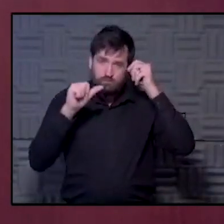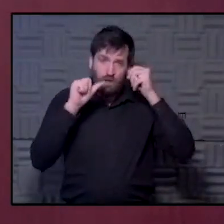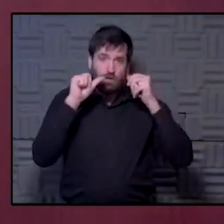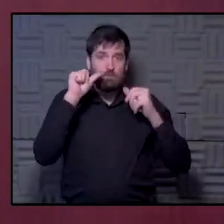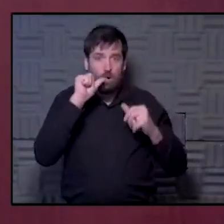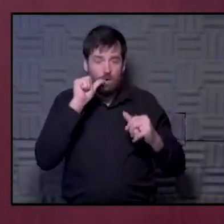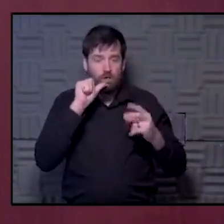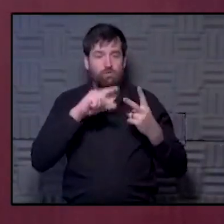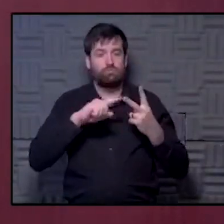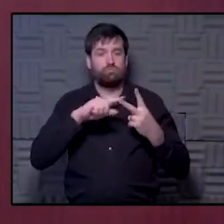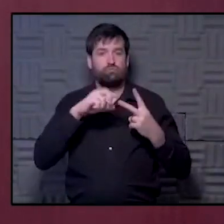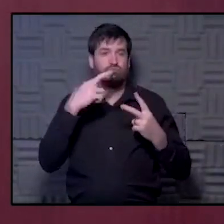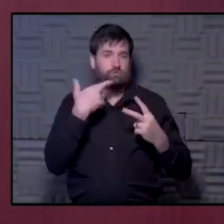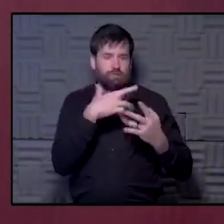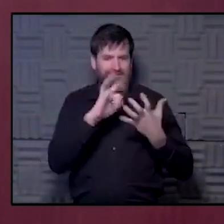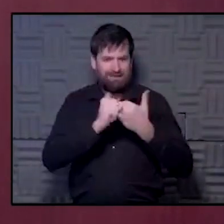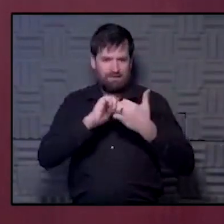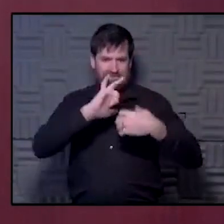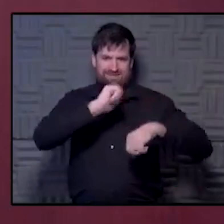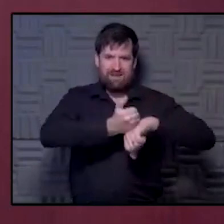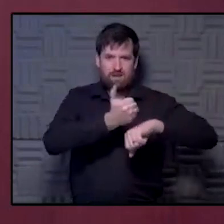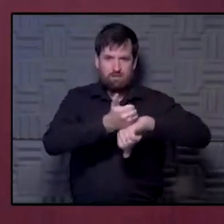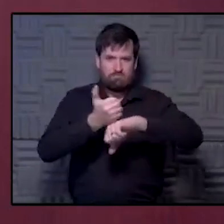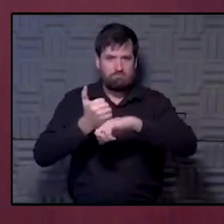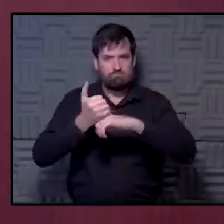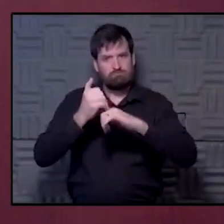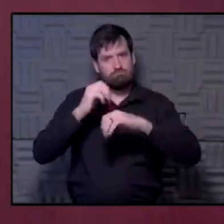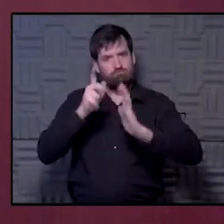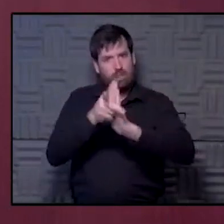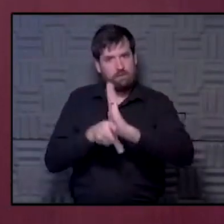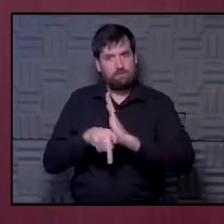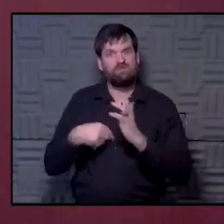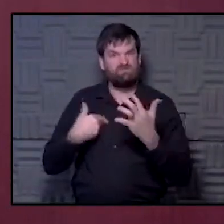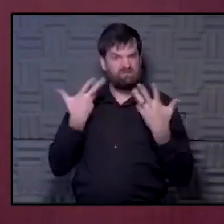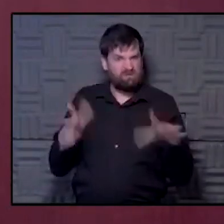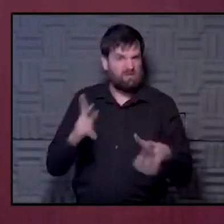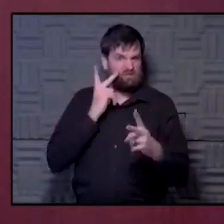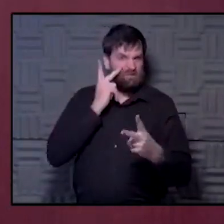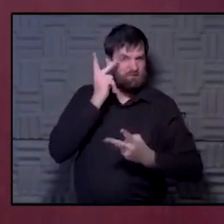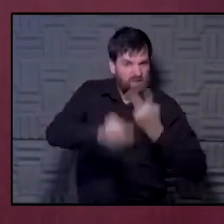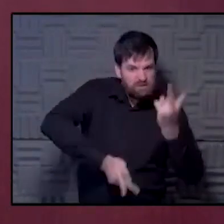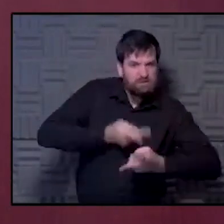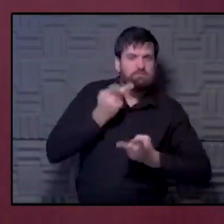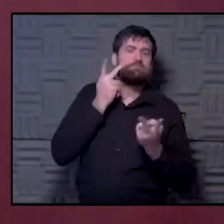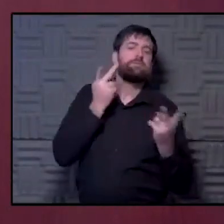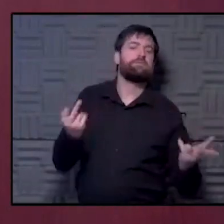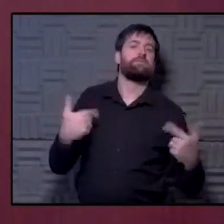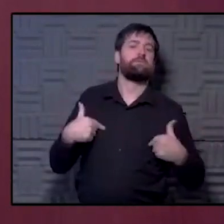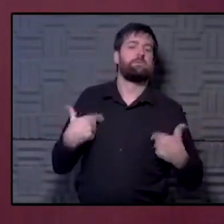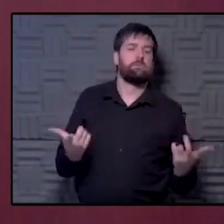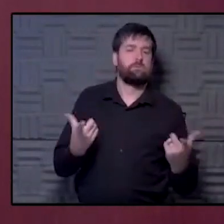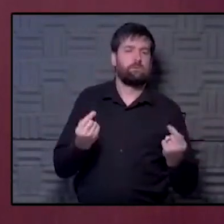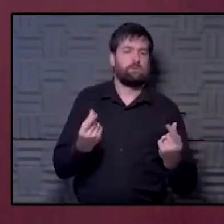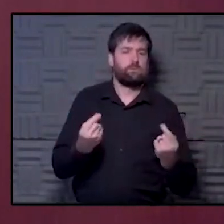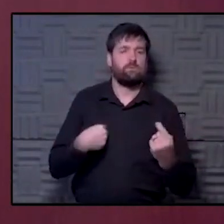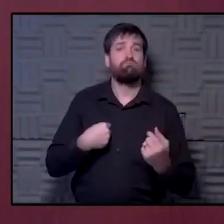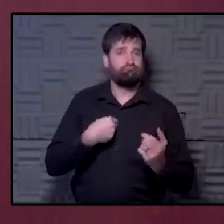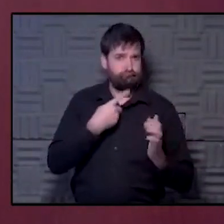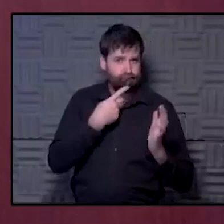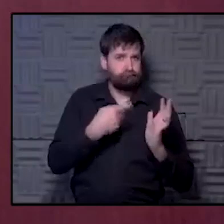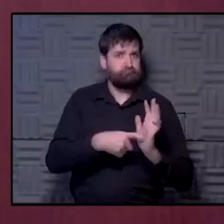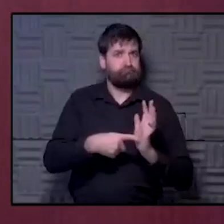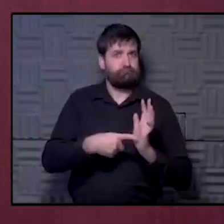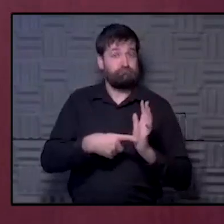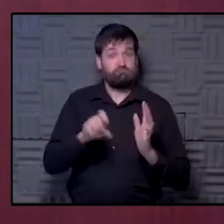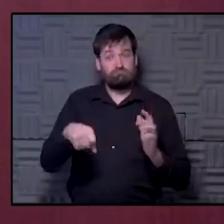were implementing mitigation measures, and I personally visited a couple of sites to see what they had done, and we're able to tell that, in